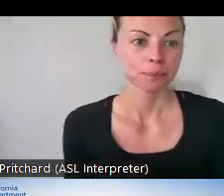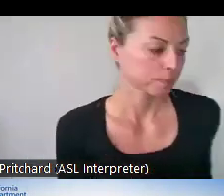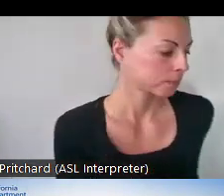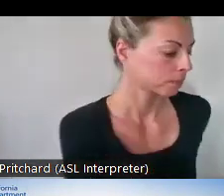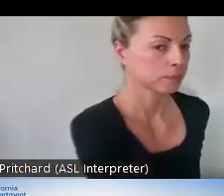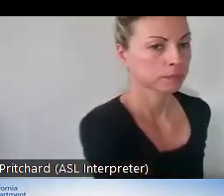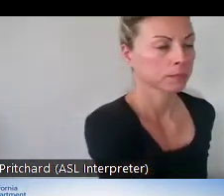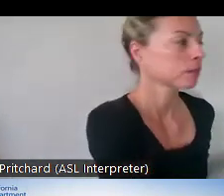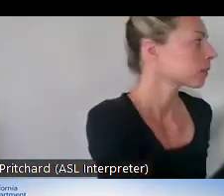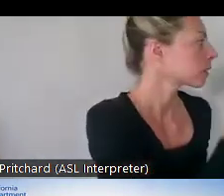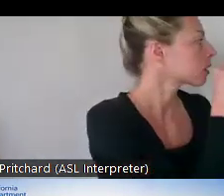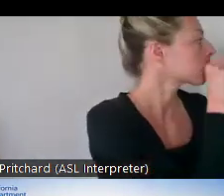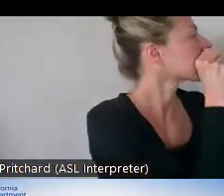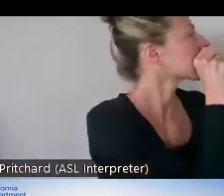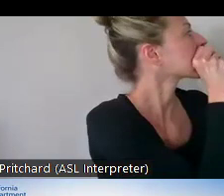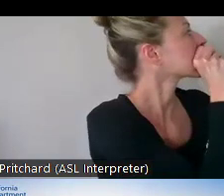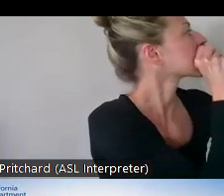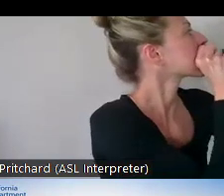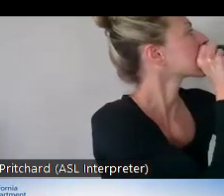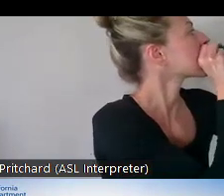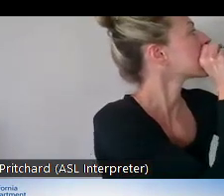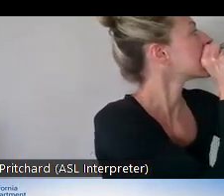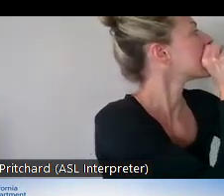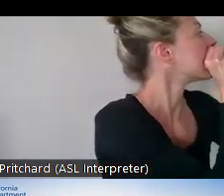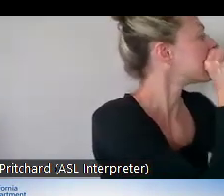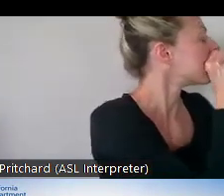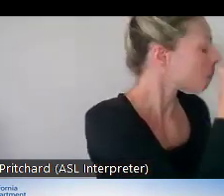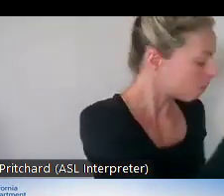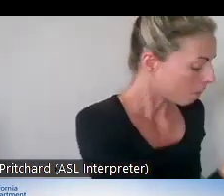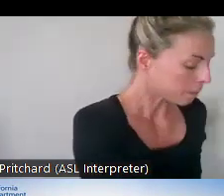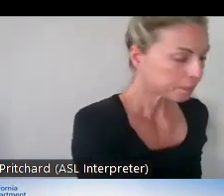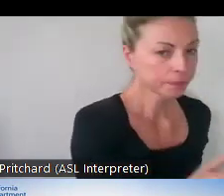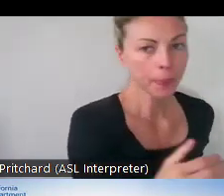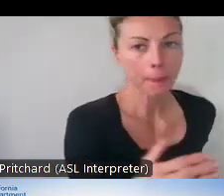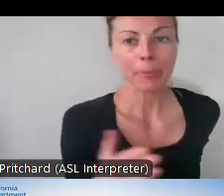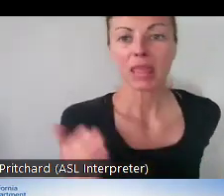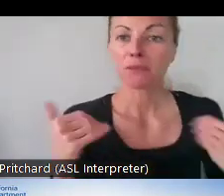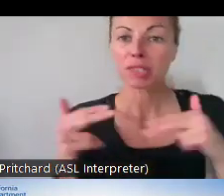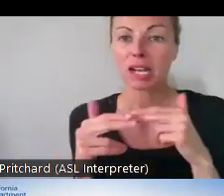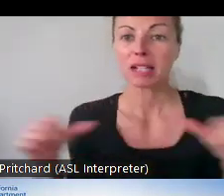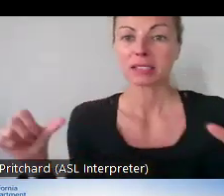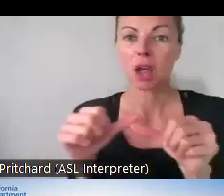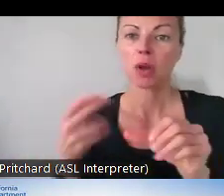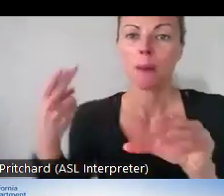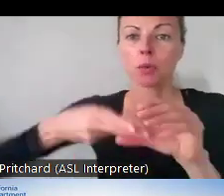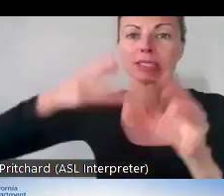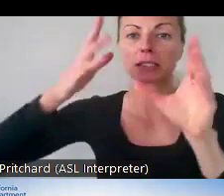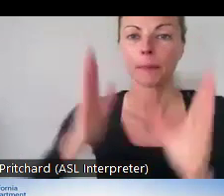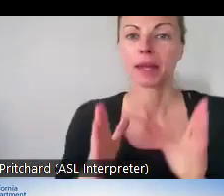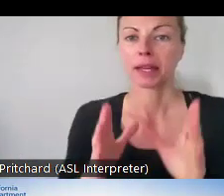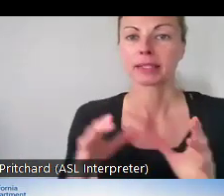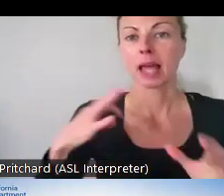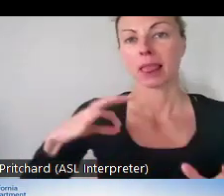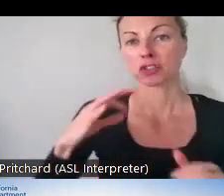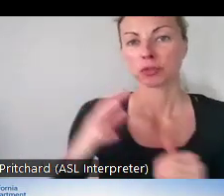So with that, we are going to transition to the next area, which is participant eligibility.